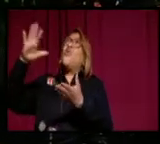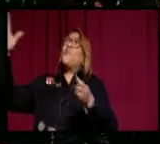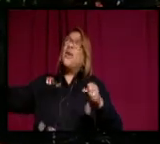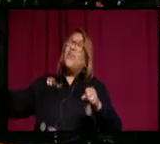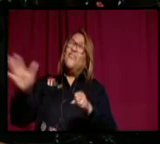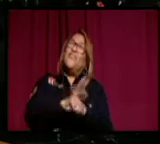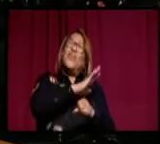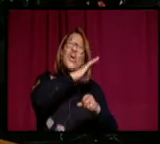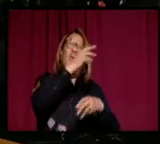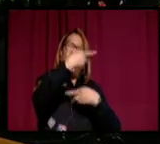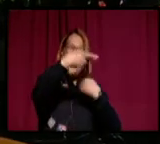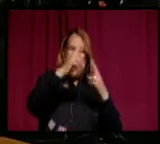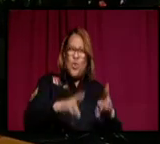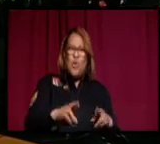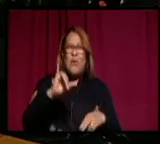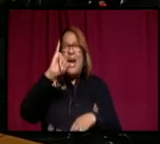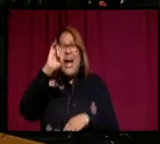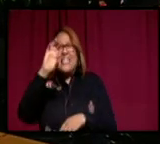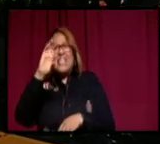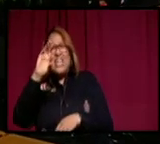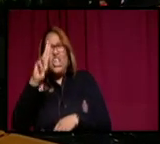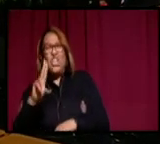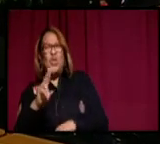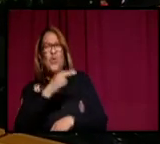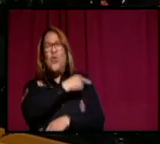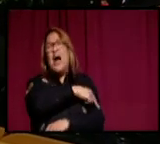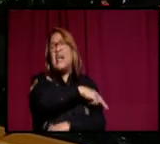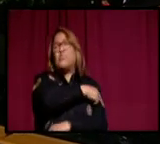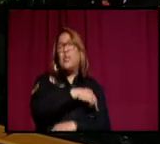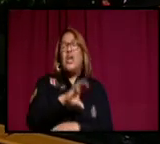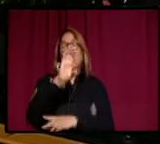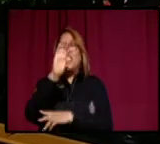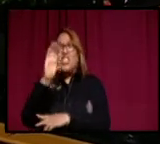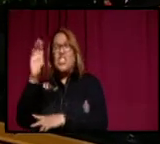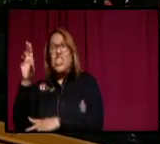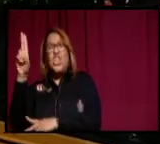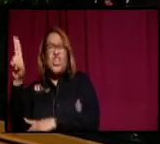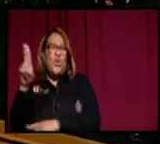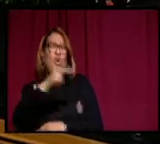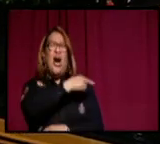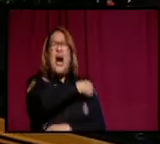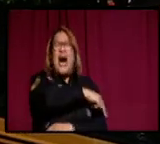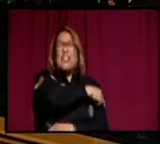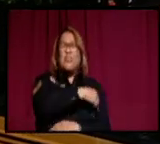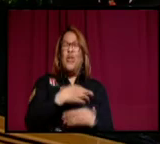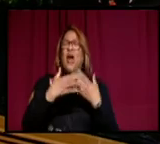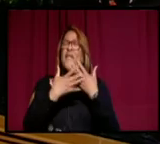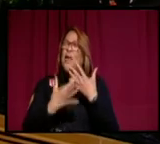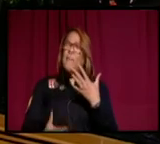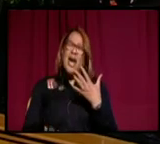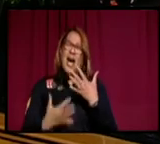of Jesus, in the ICU unit, in the CC units. God, let the blood,